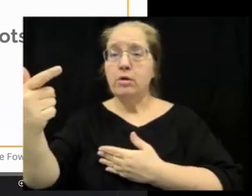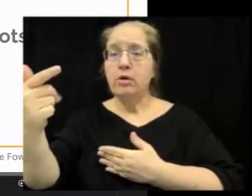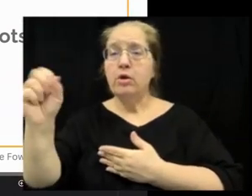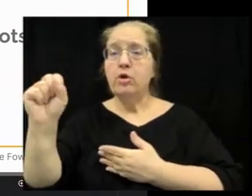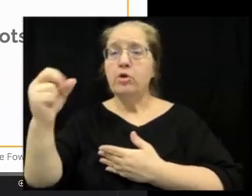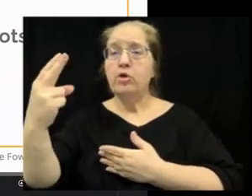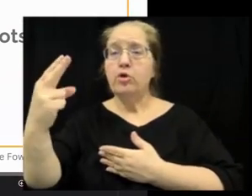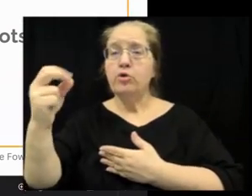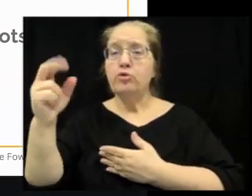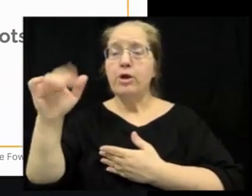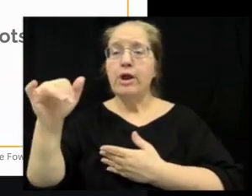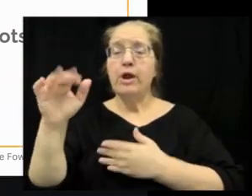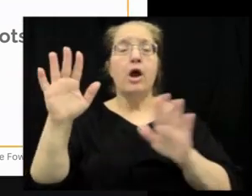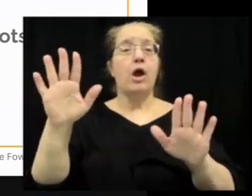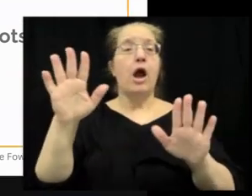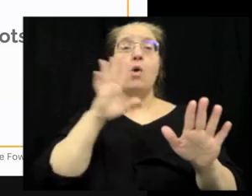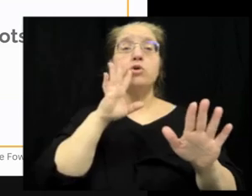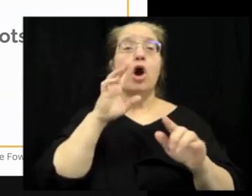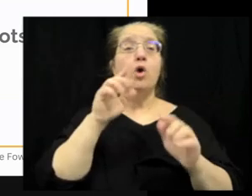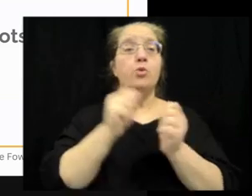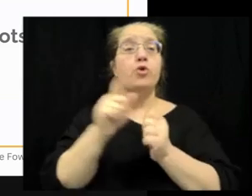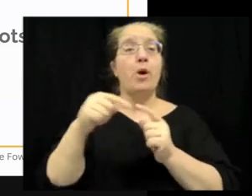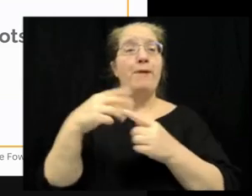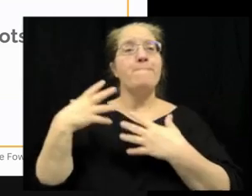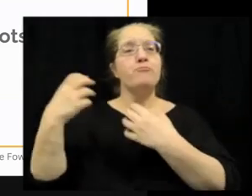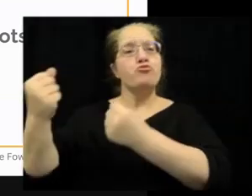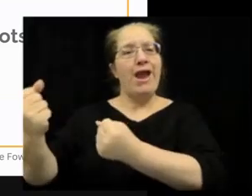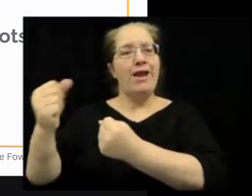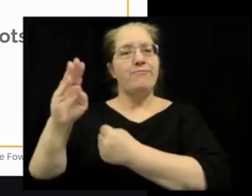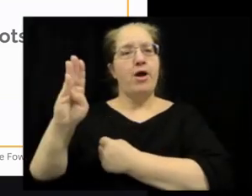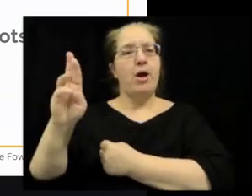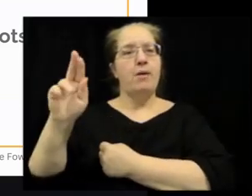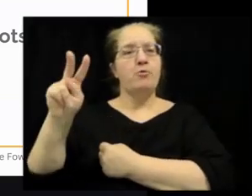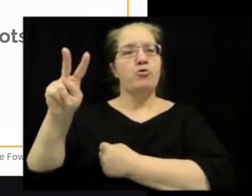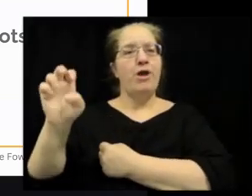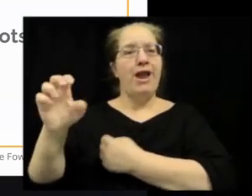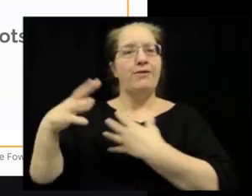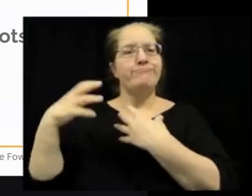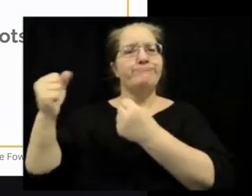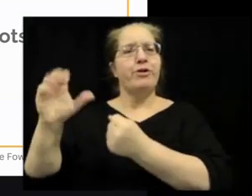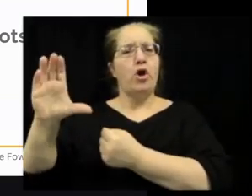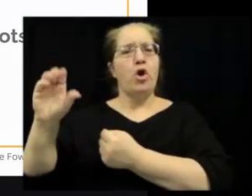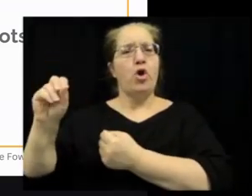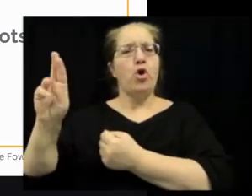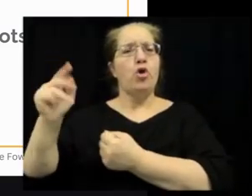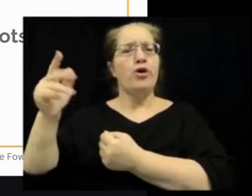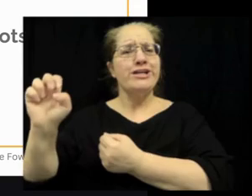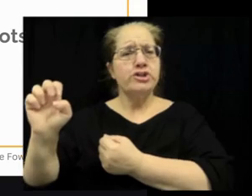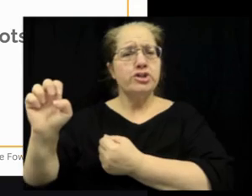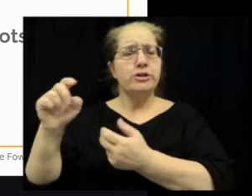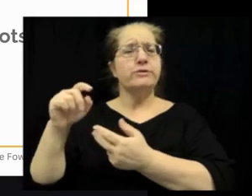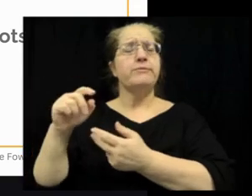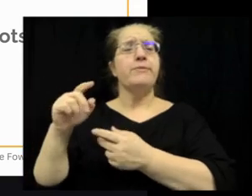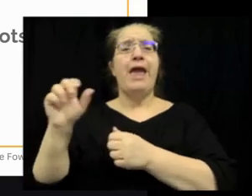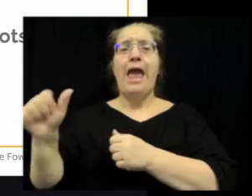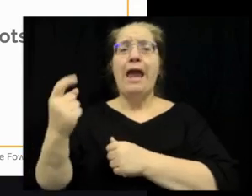second, because I want to speak to that bravery, the courage it takes to step out. And that when anyone who